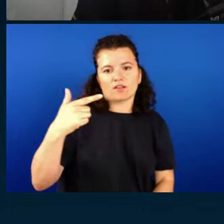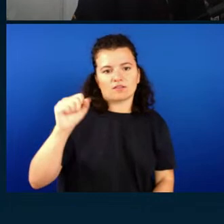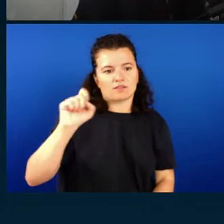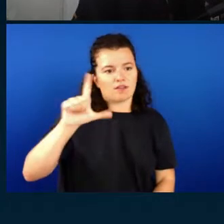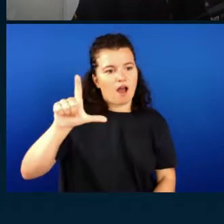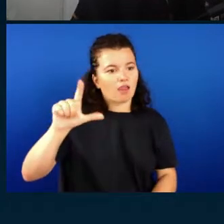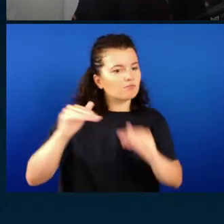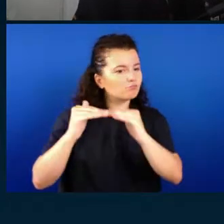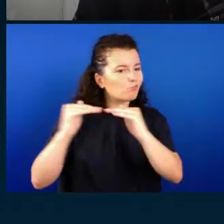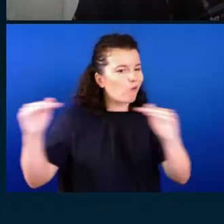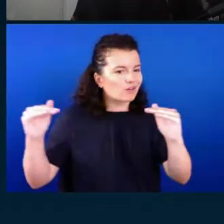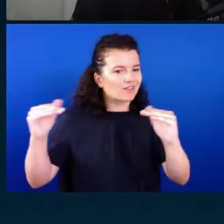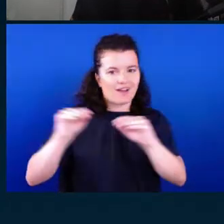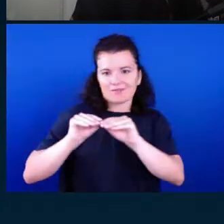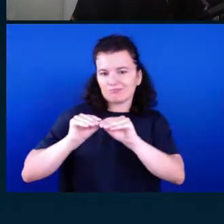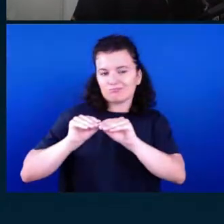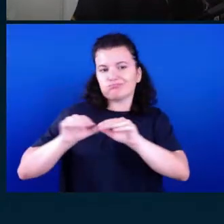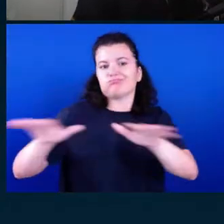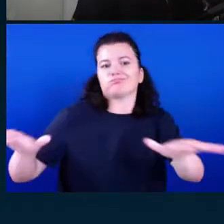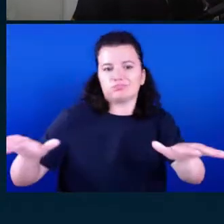my opinion, that's a great